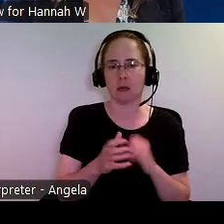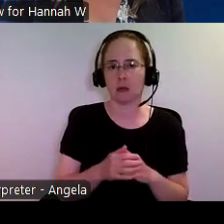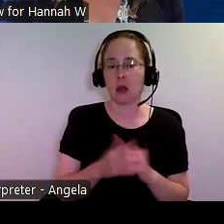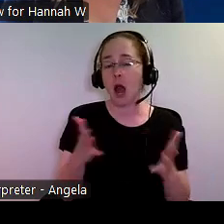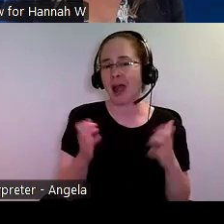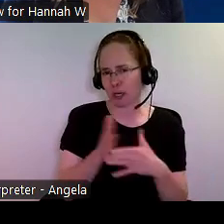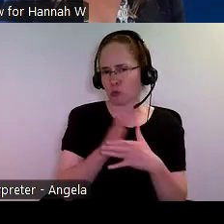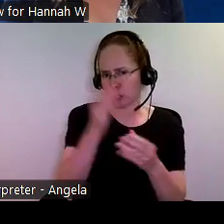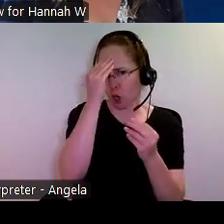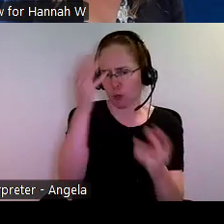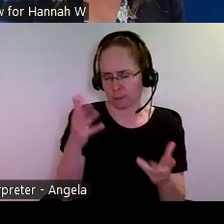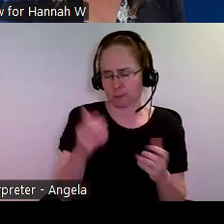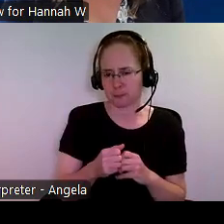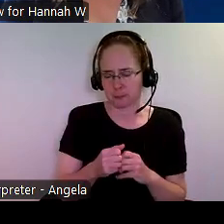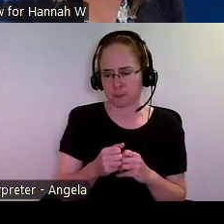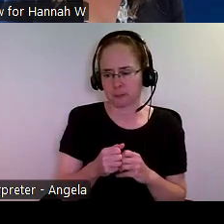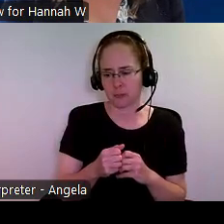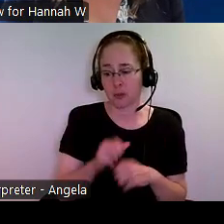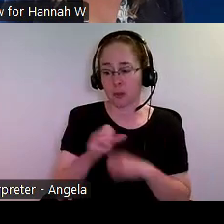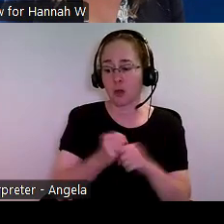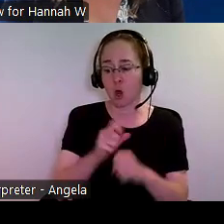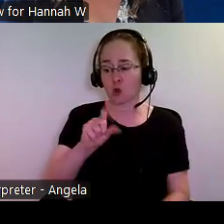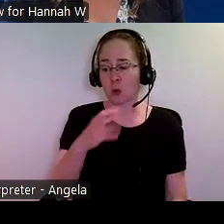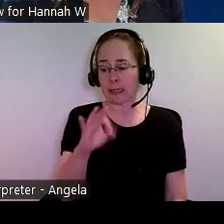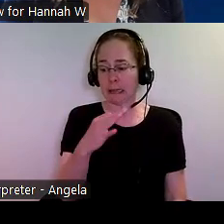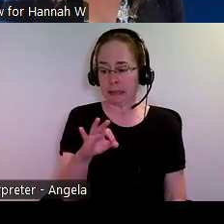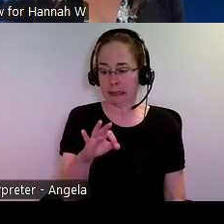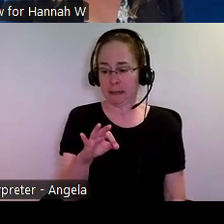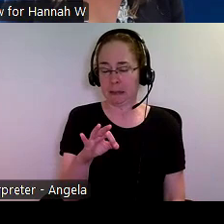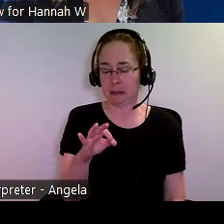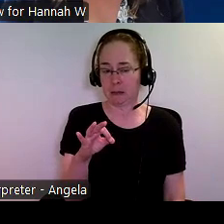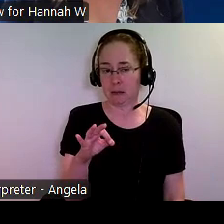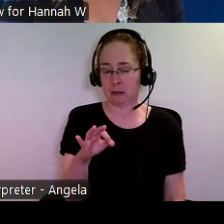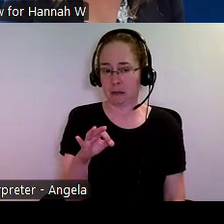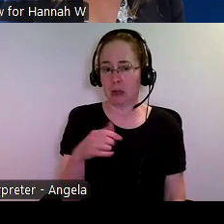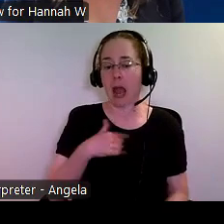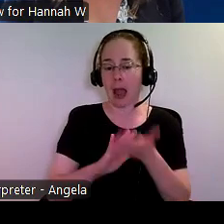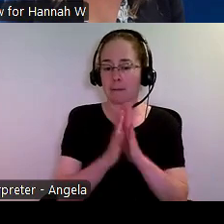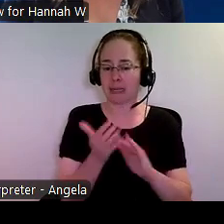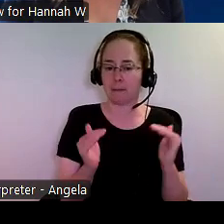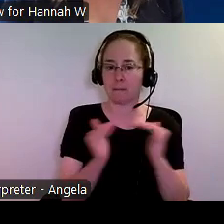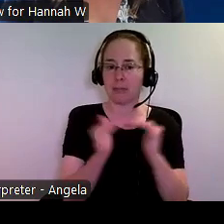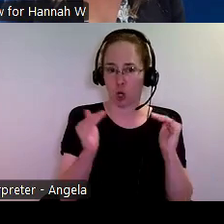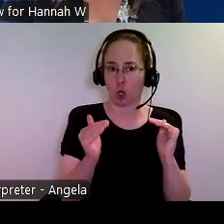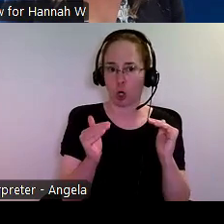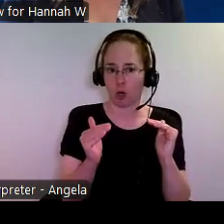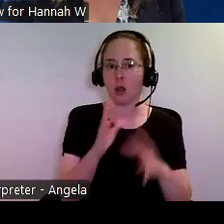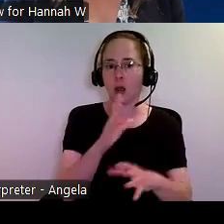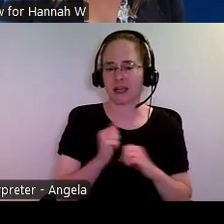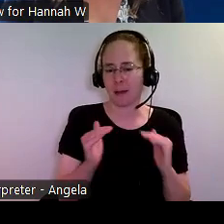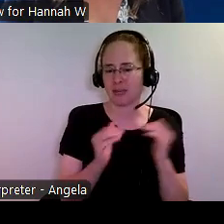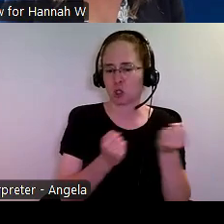wanted to share in 2019, I became a peer, got my peer